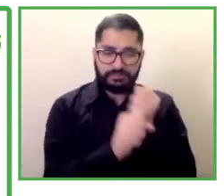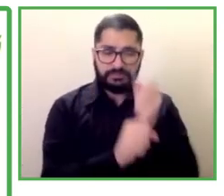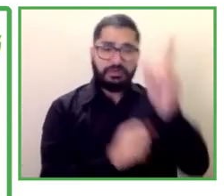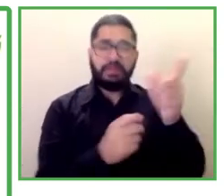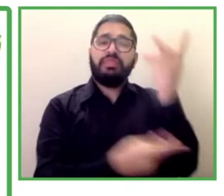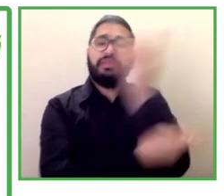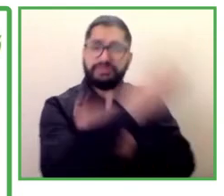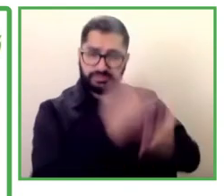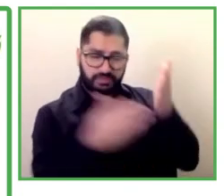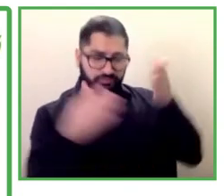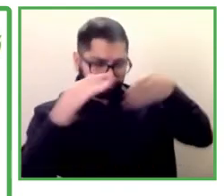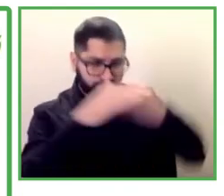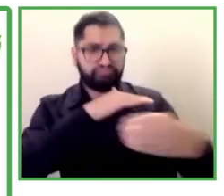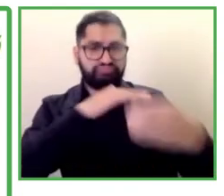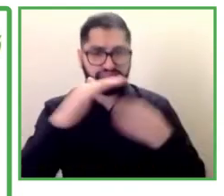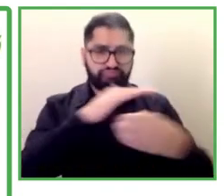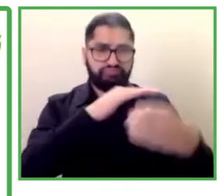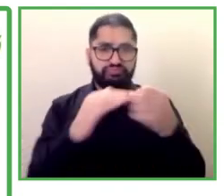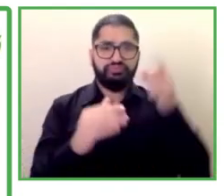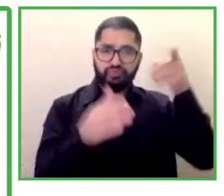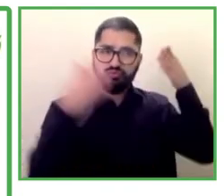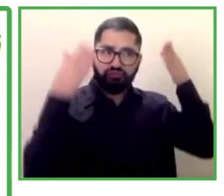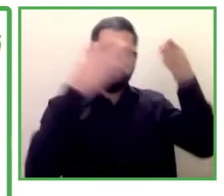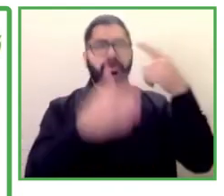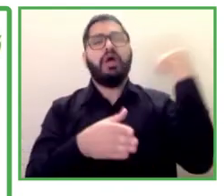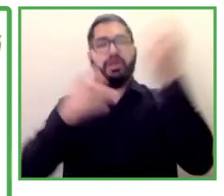disabilities, intellectual disabilities.